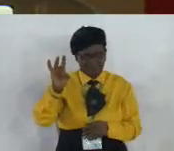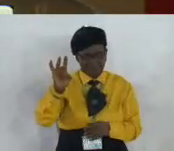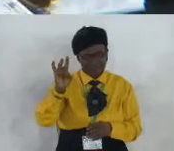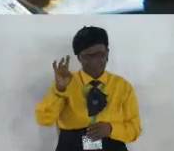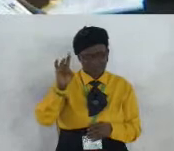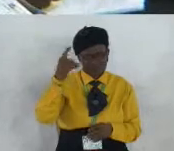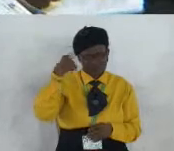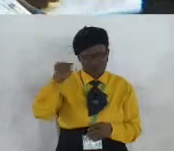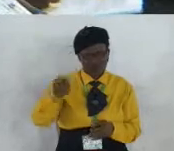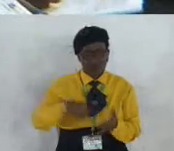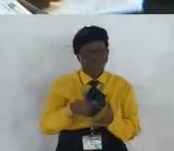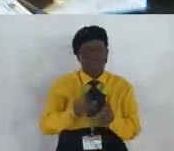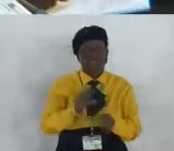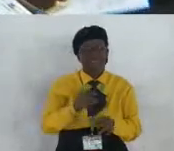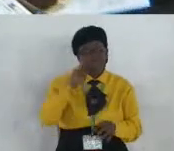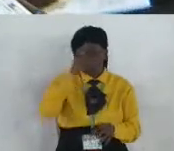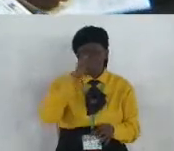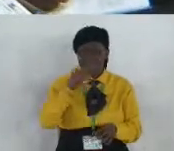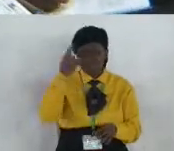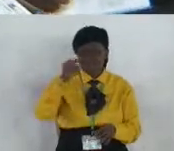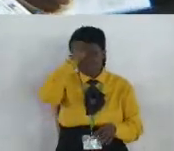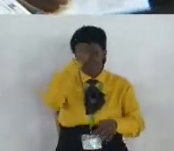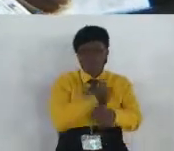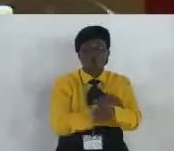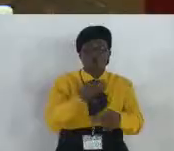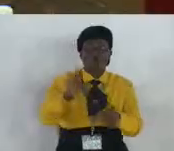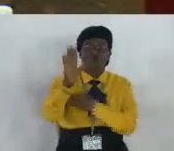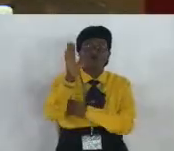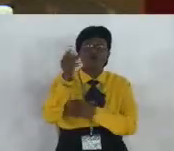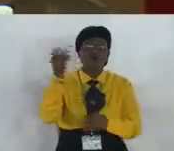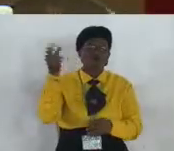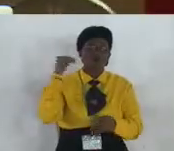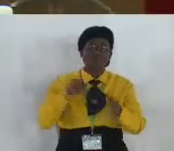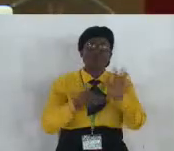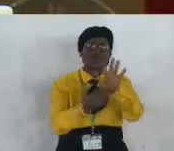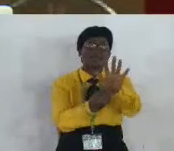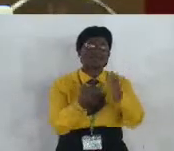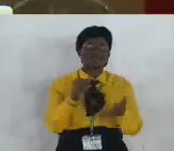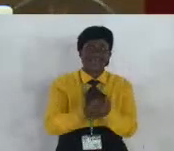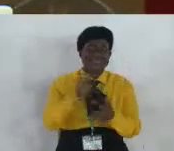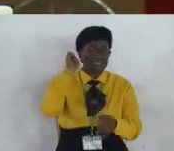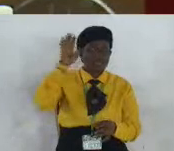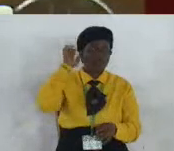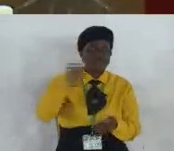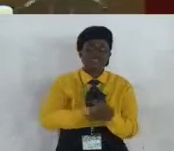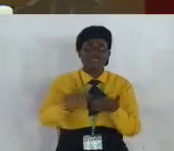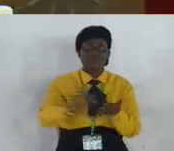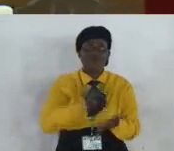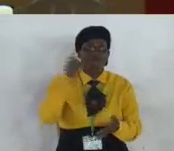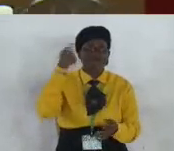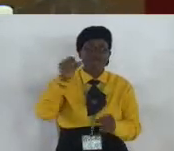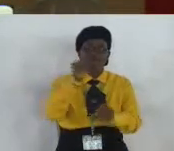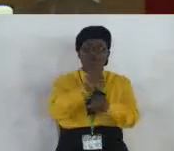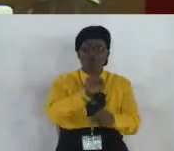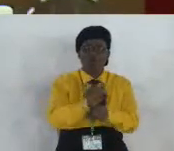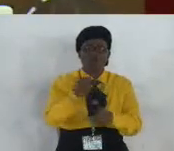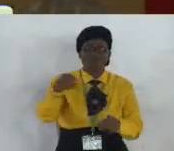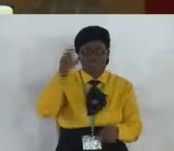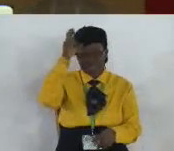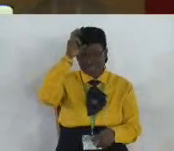For this cause the Son of God was manifested, that he might destroy the works of the